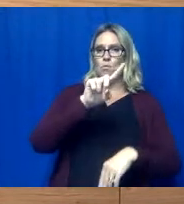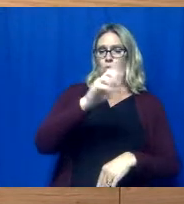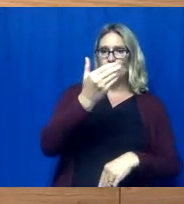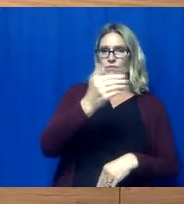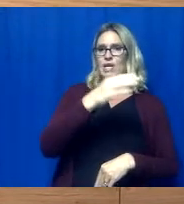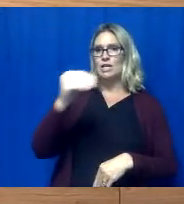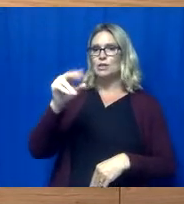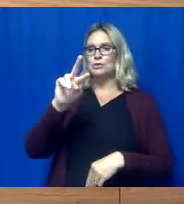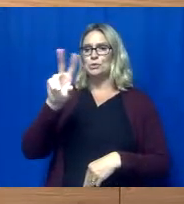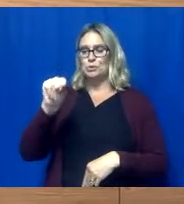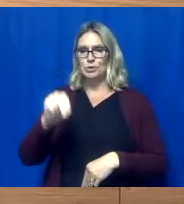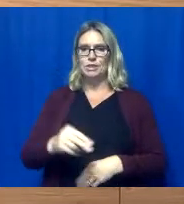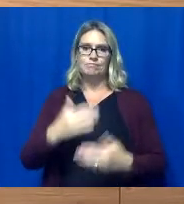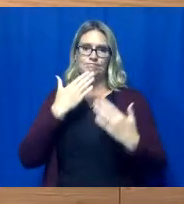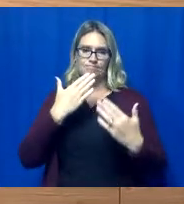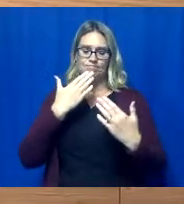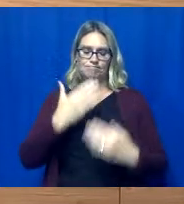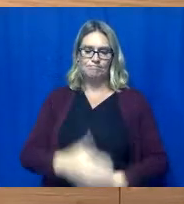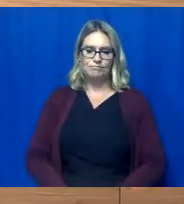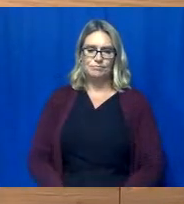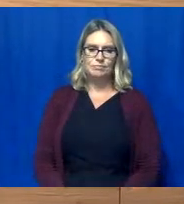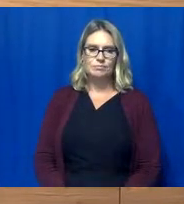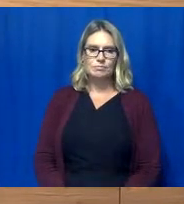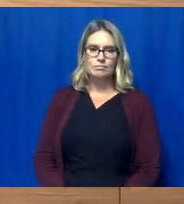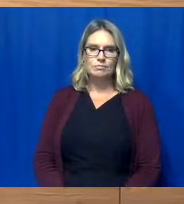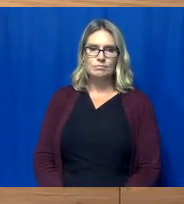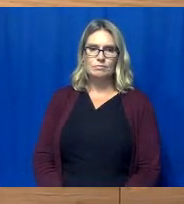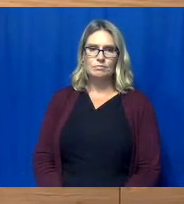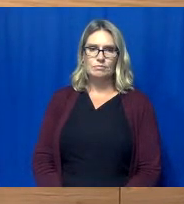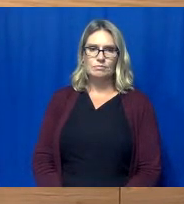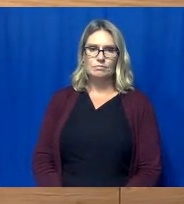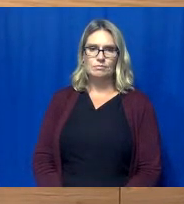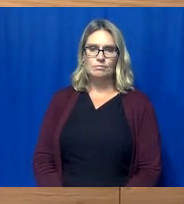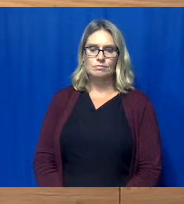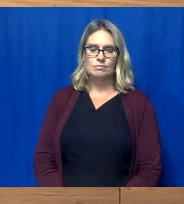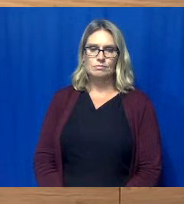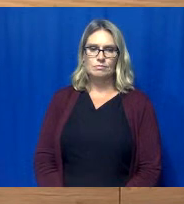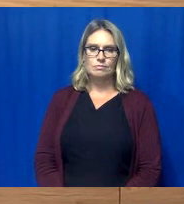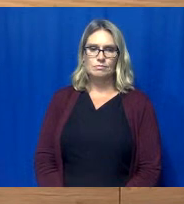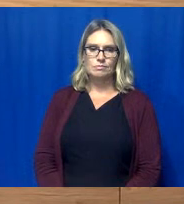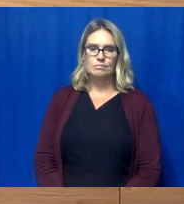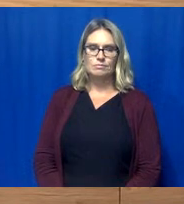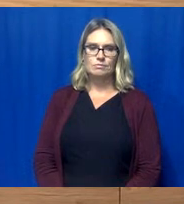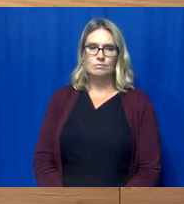Voilà la fin de notre mise à jour puis notre séance d'information. Merci puis bon week-end.